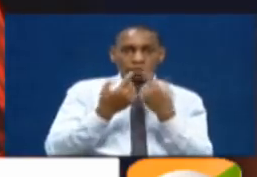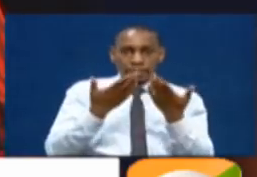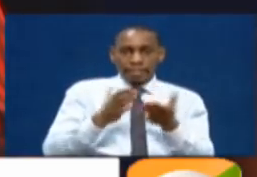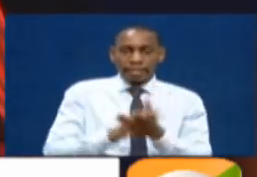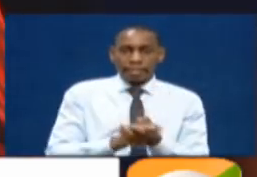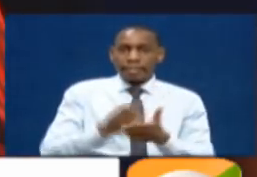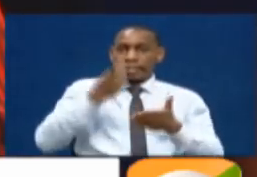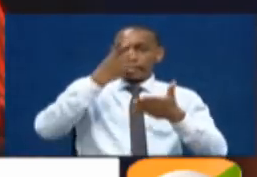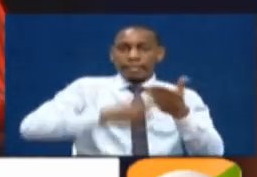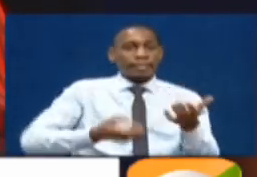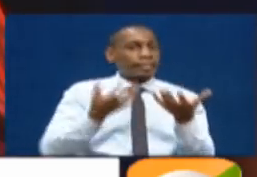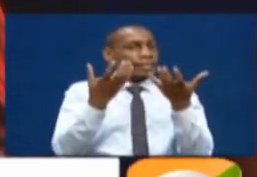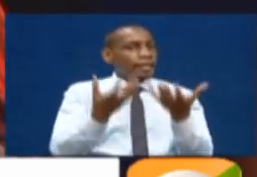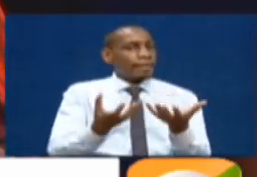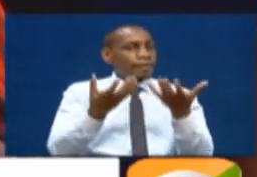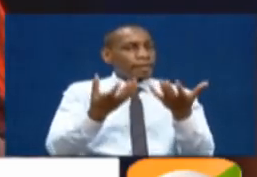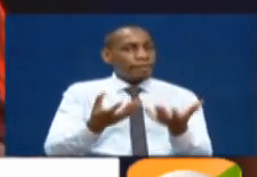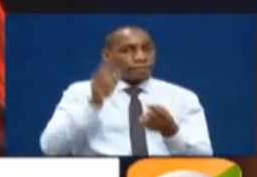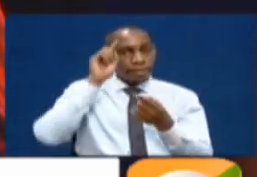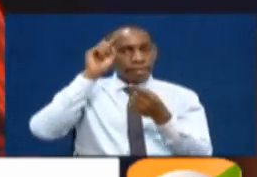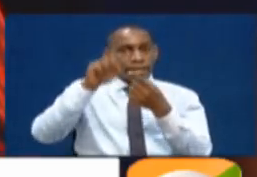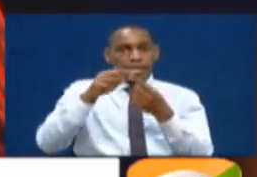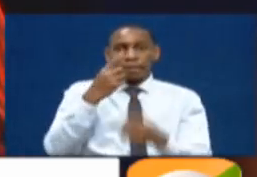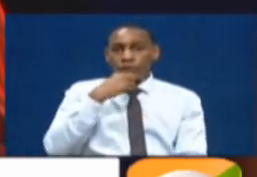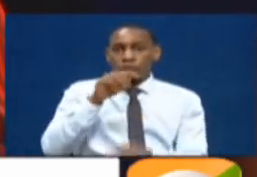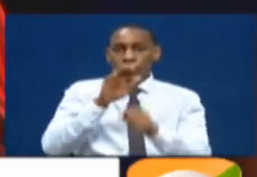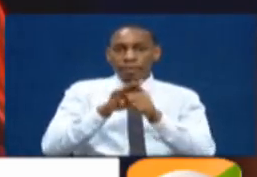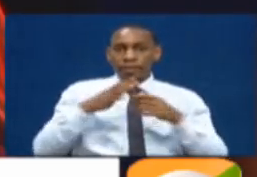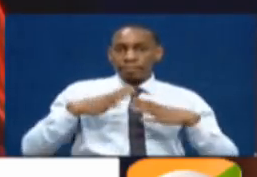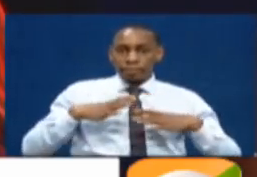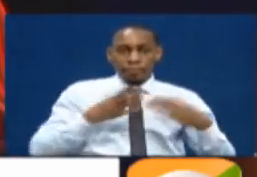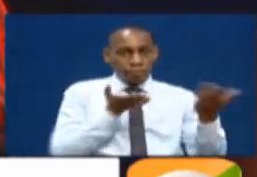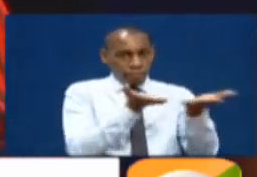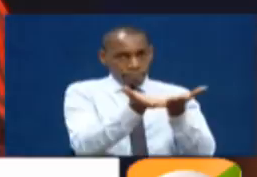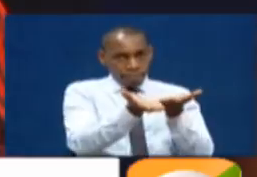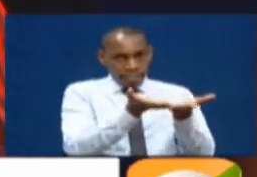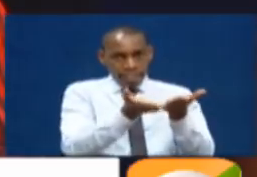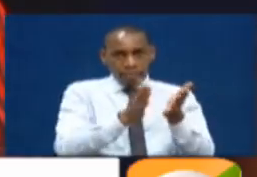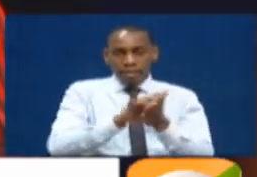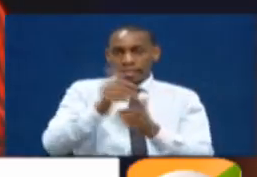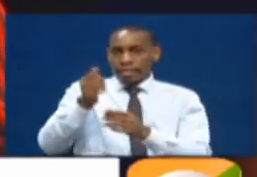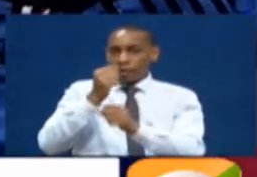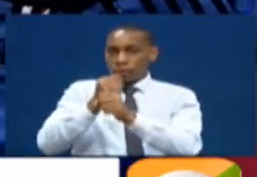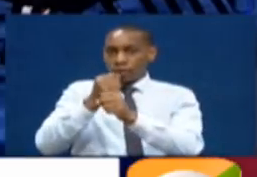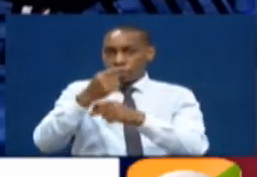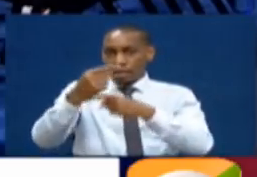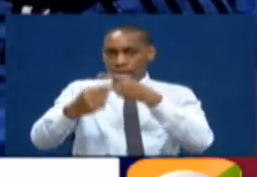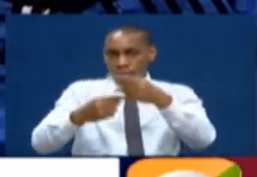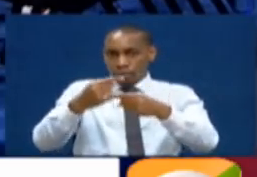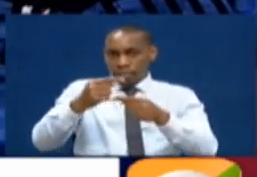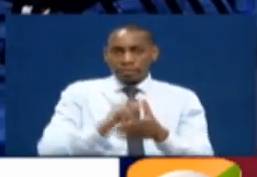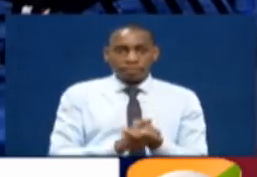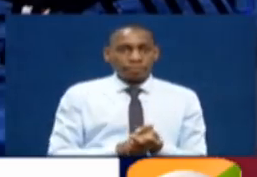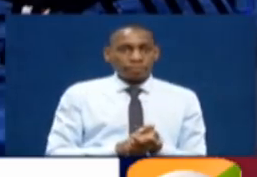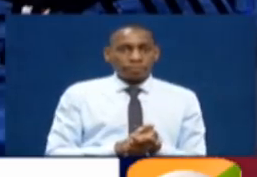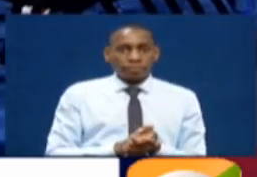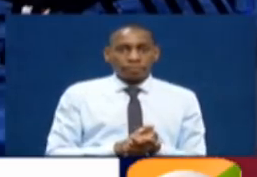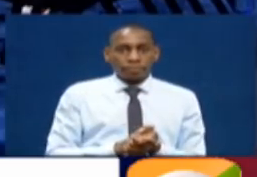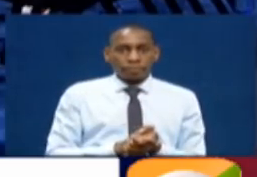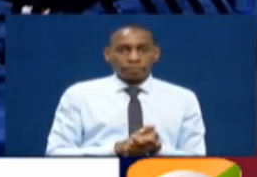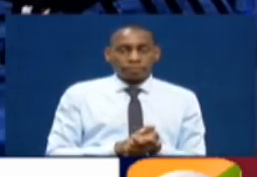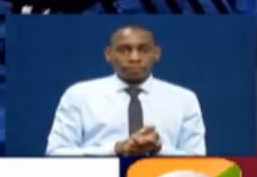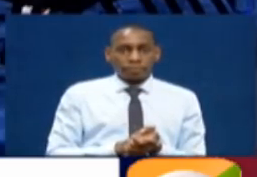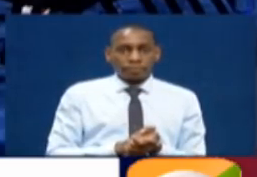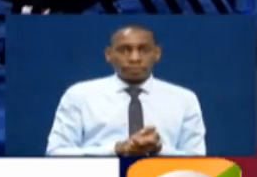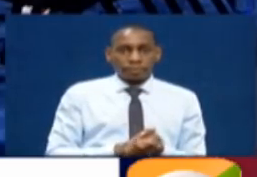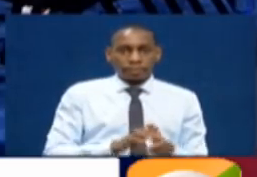of taxation targets most people in business and those who are in employment. And this is one area that you find that